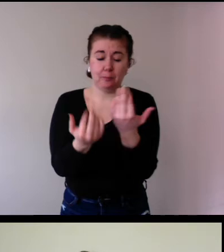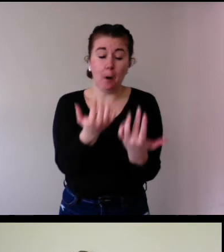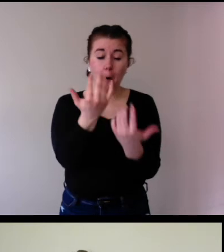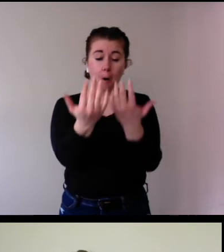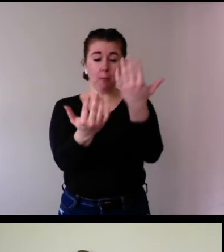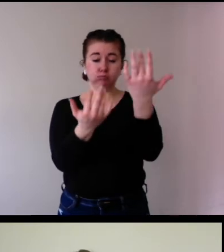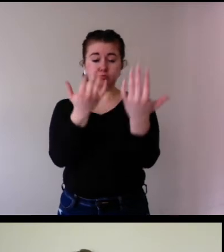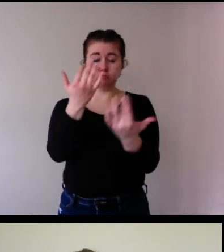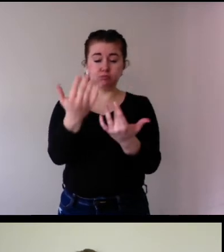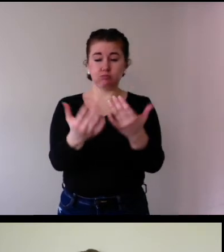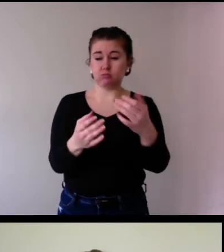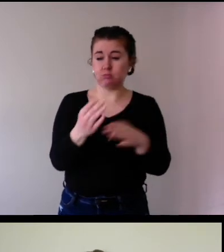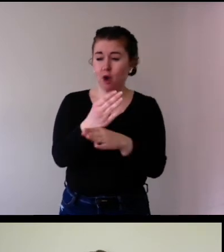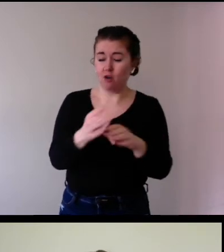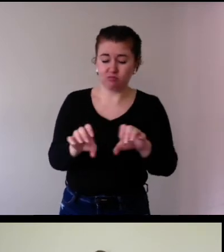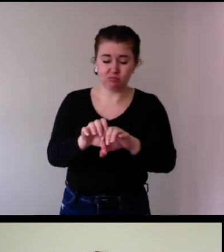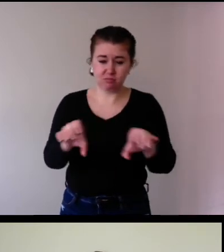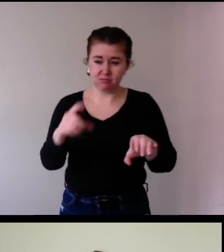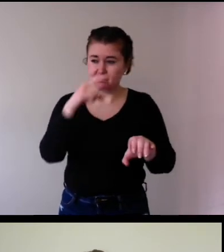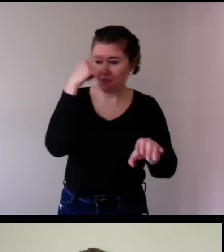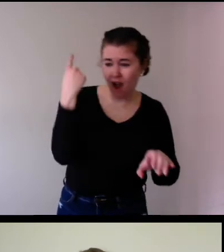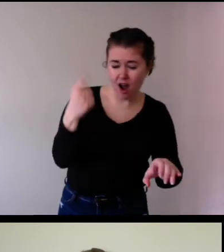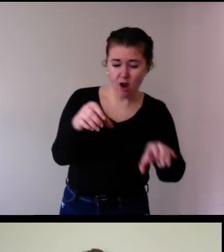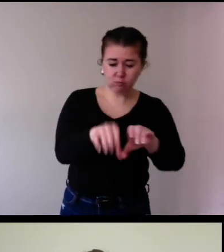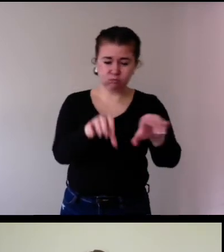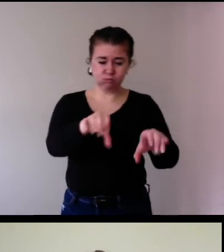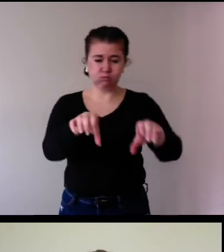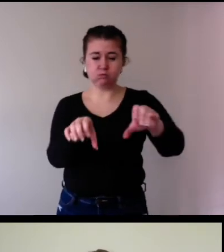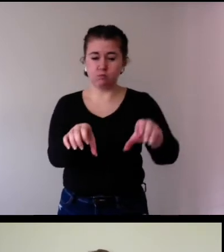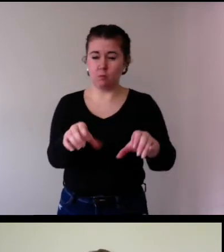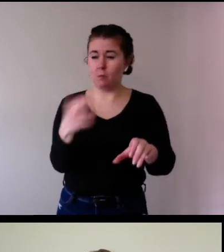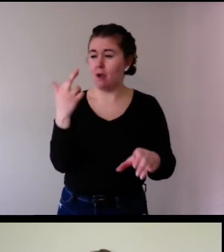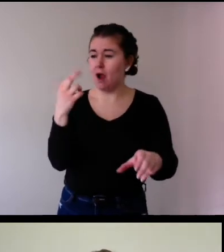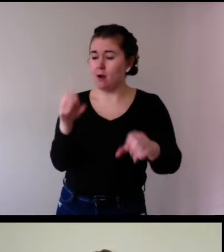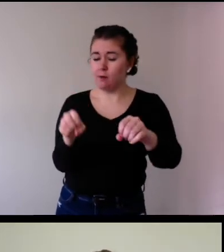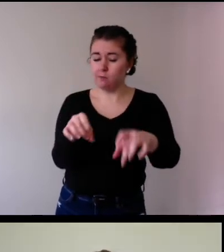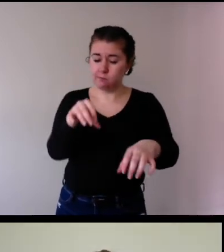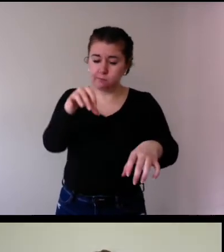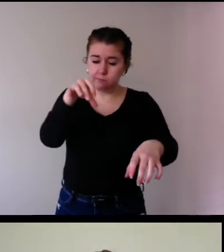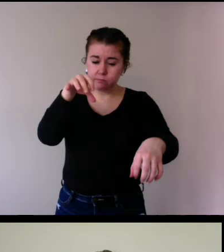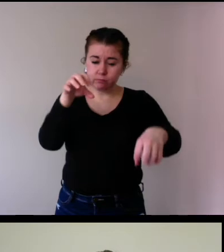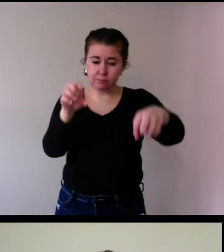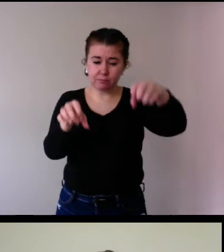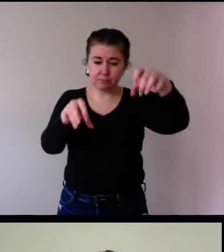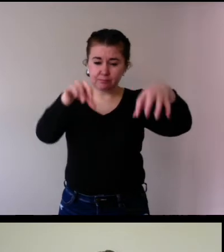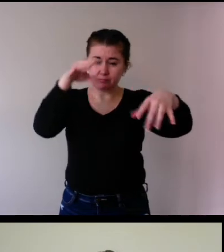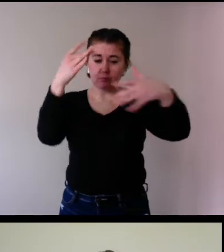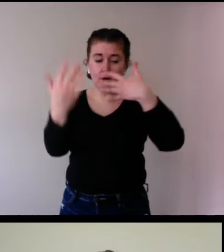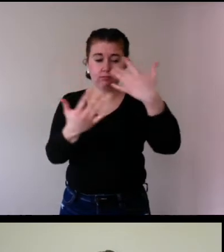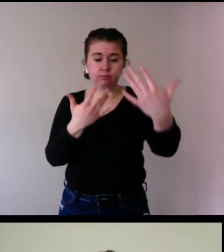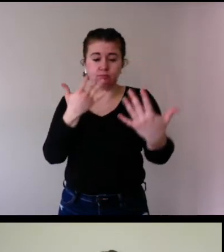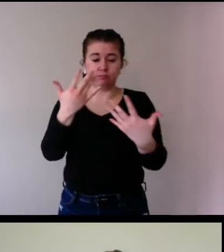sizzling black logs and gray bits of smoke.